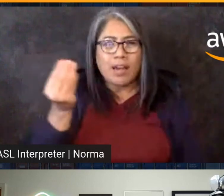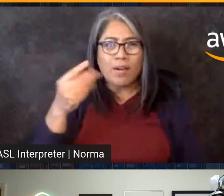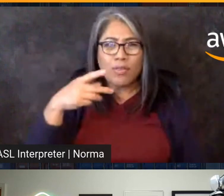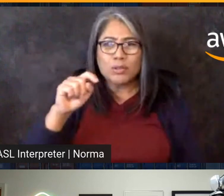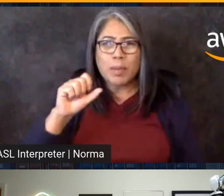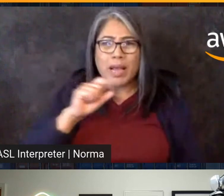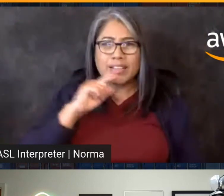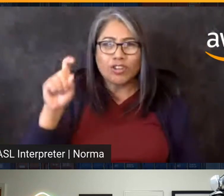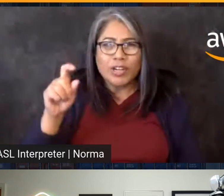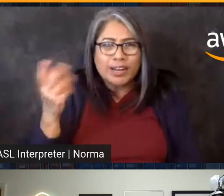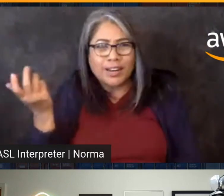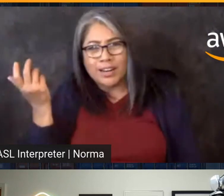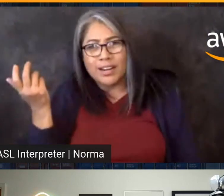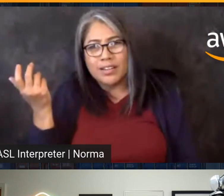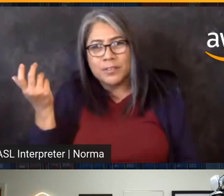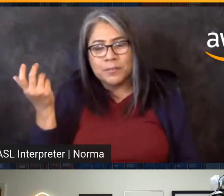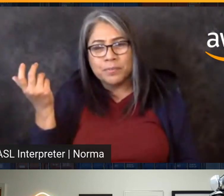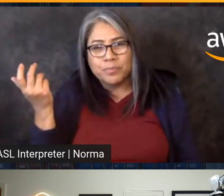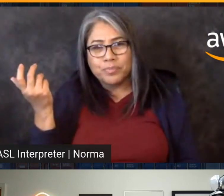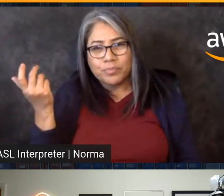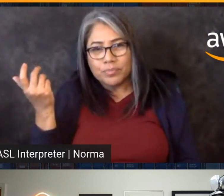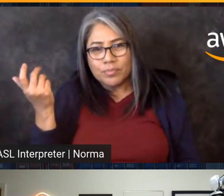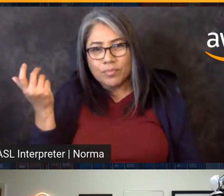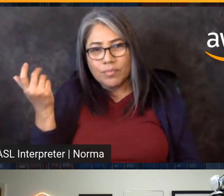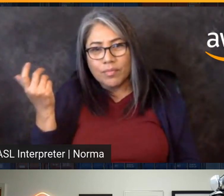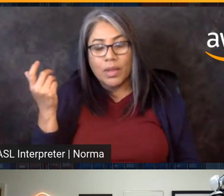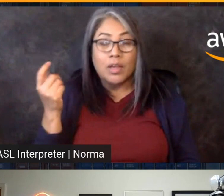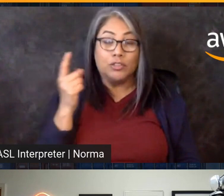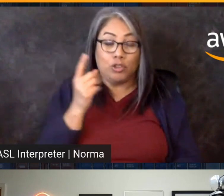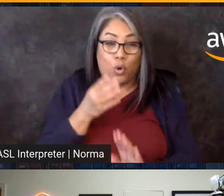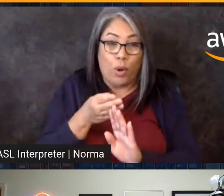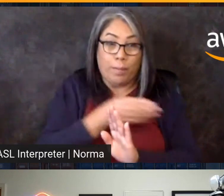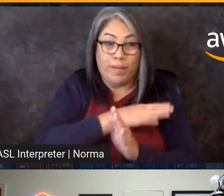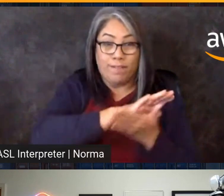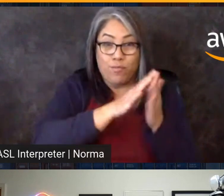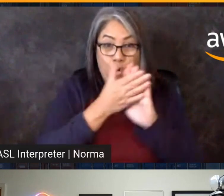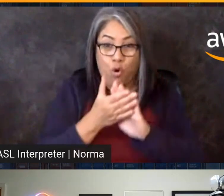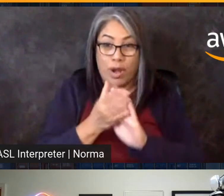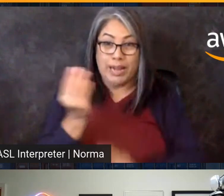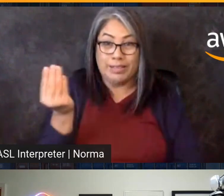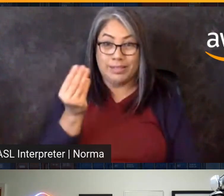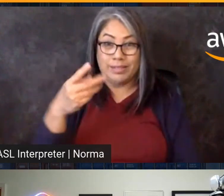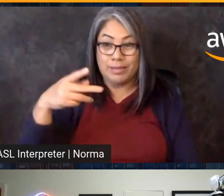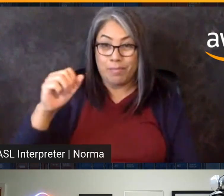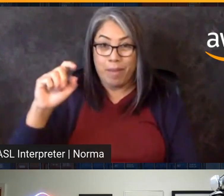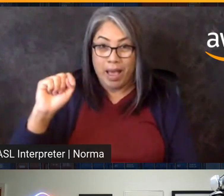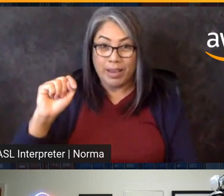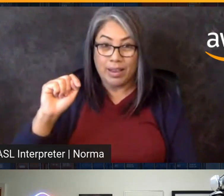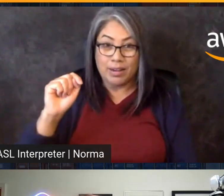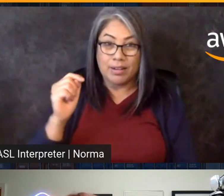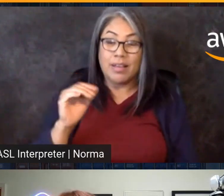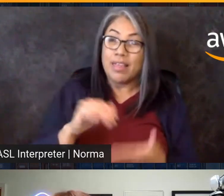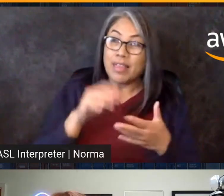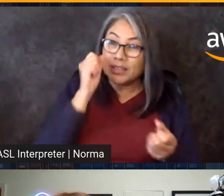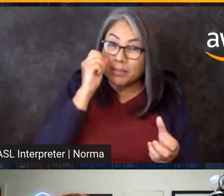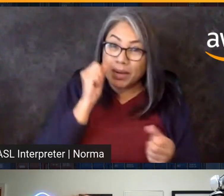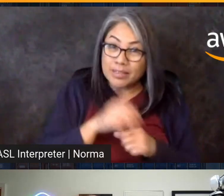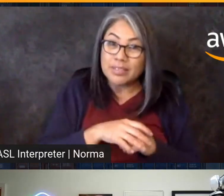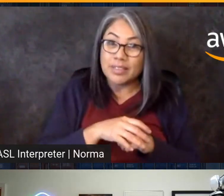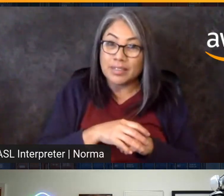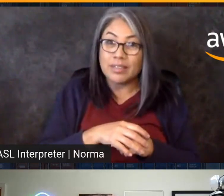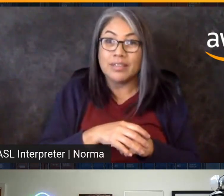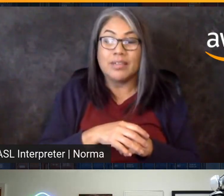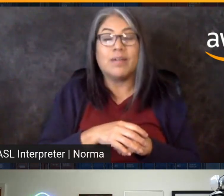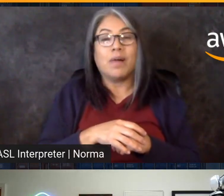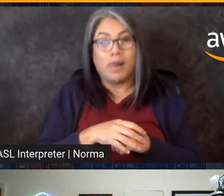we can affect this before it's a packet. Yeah, like that's amazing. that is truly amazing.